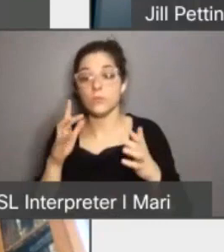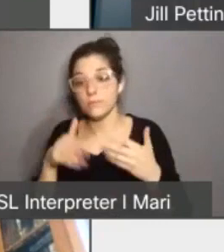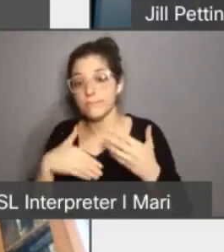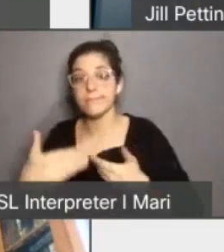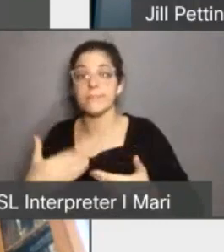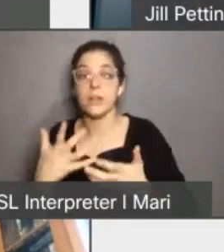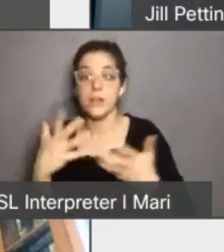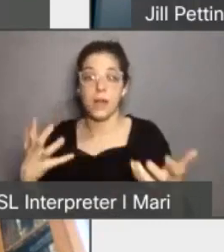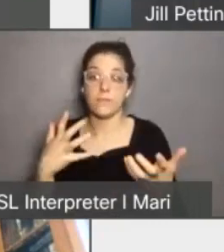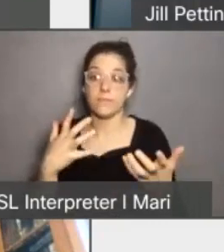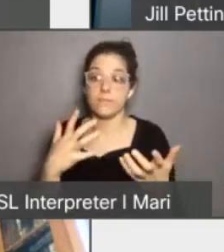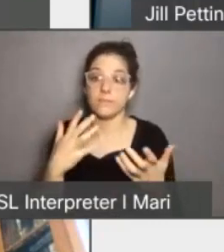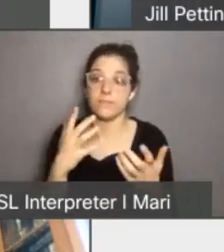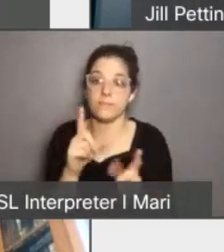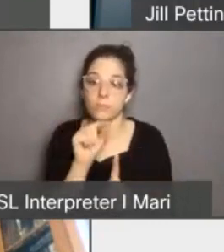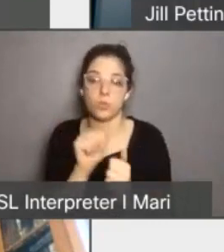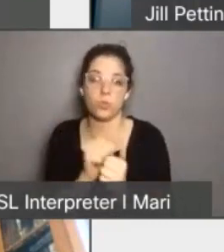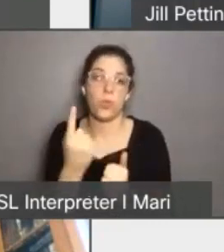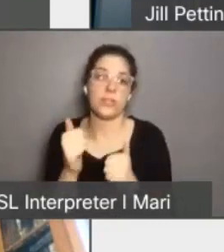one stone, as the saying goes.